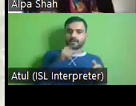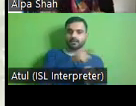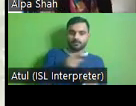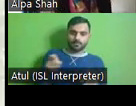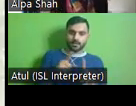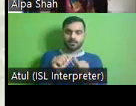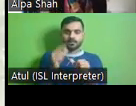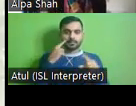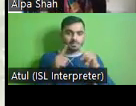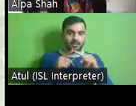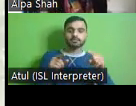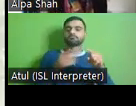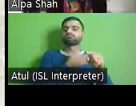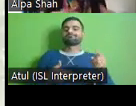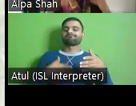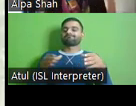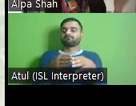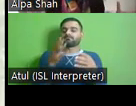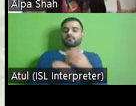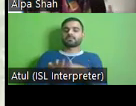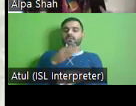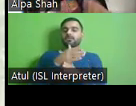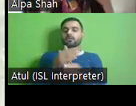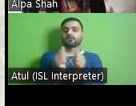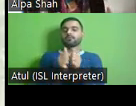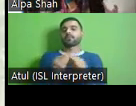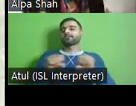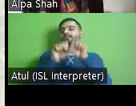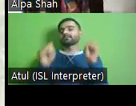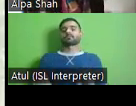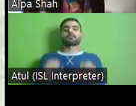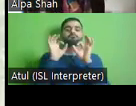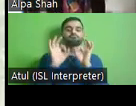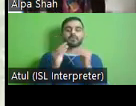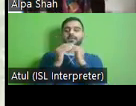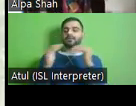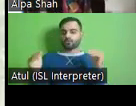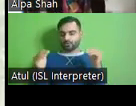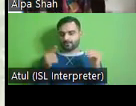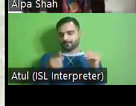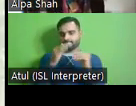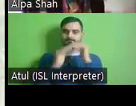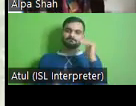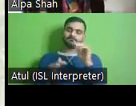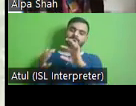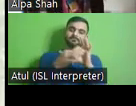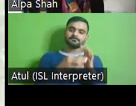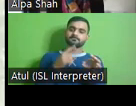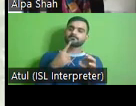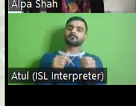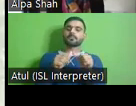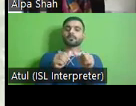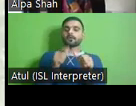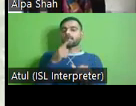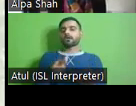Dalit caste groups. So they are part of the system of graded inequality that Dr. Baba Saheb Ambedkar so